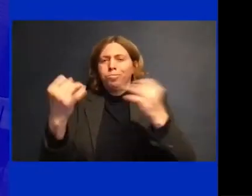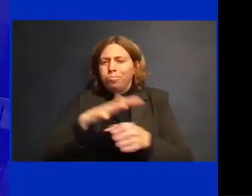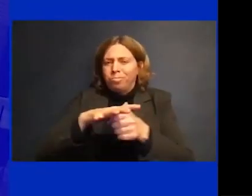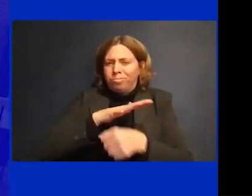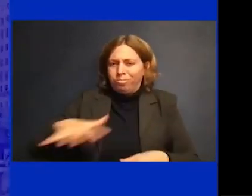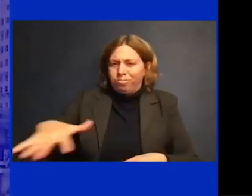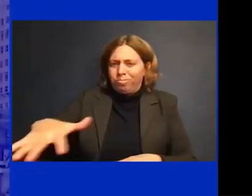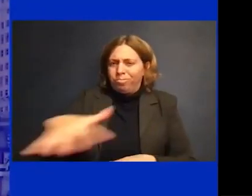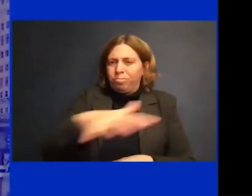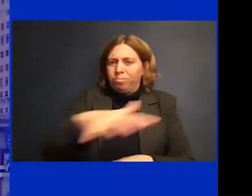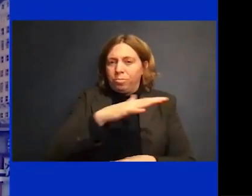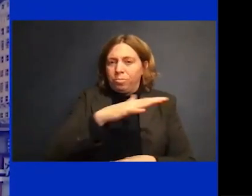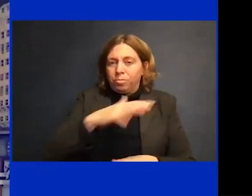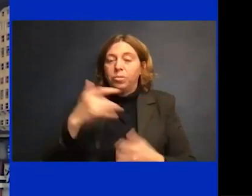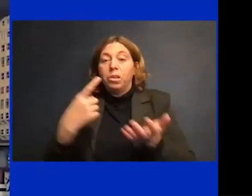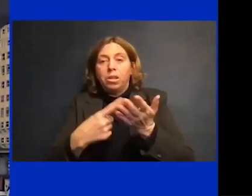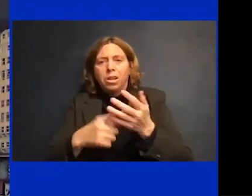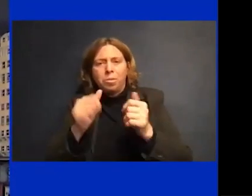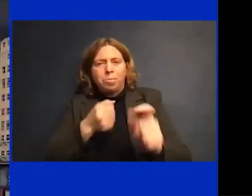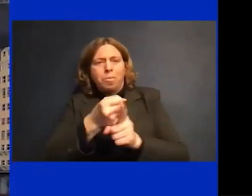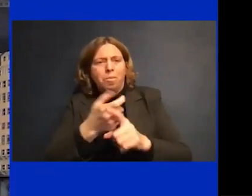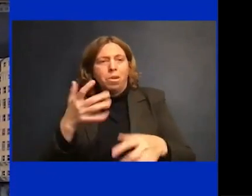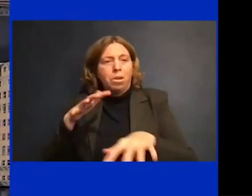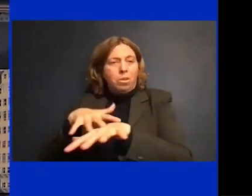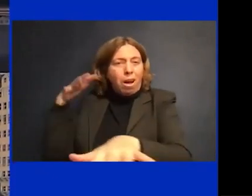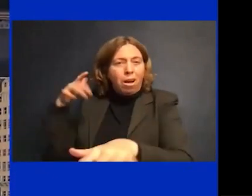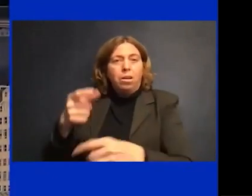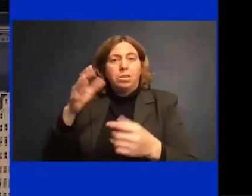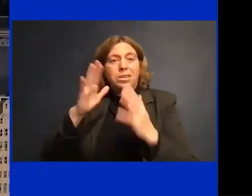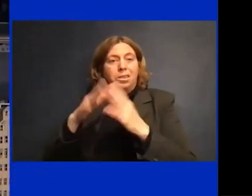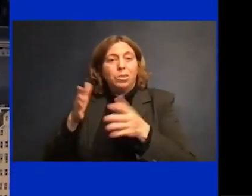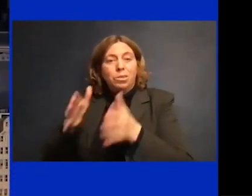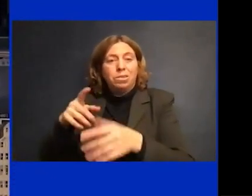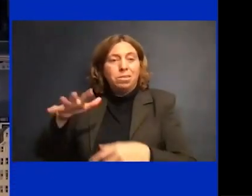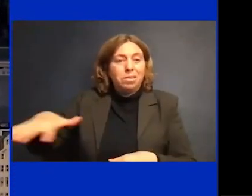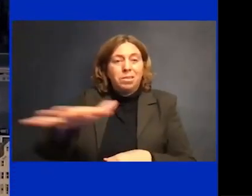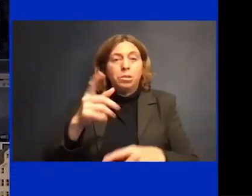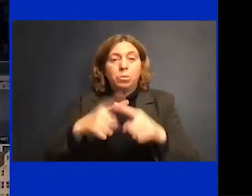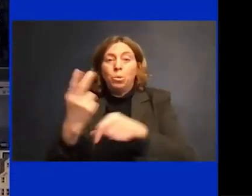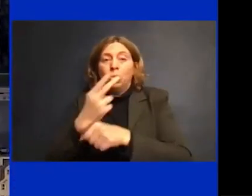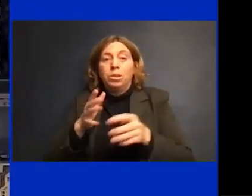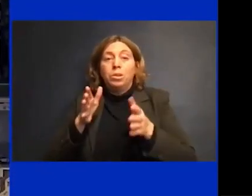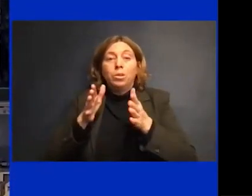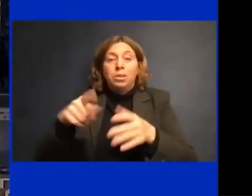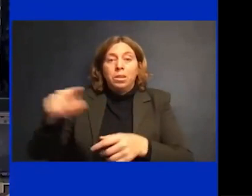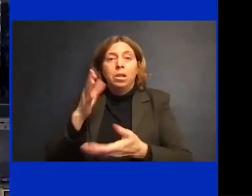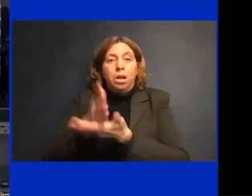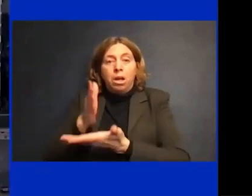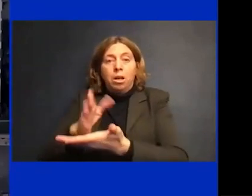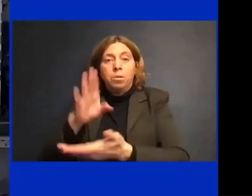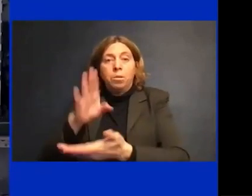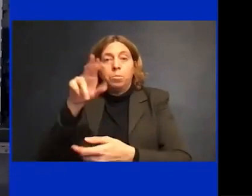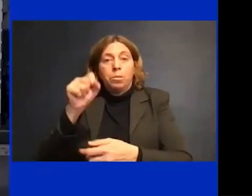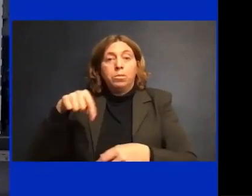regarding impacts caused by bus traffic on city streets and the utilization of street-level bus stops, queuing and